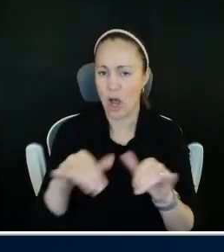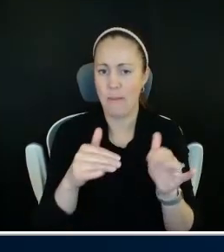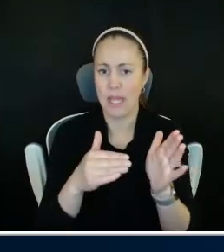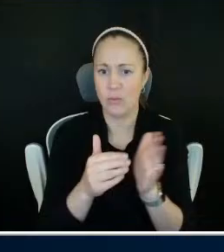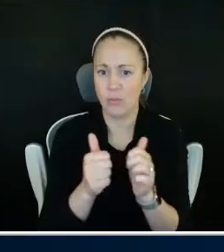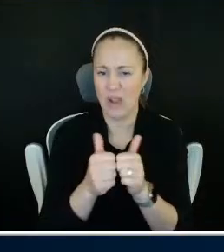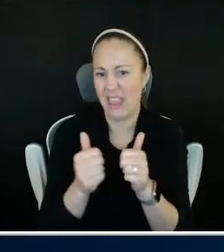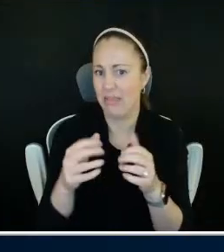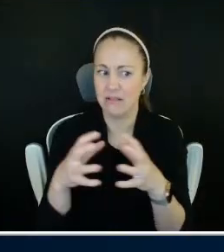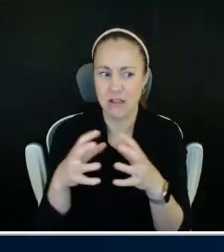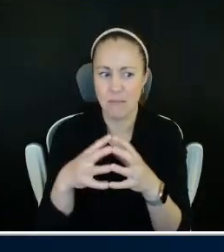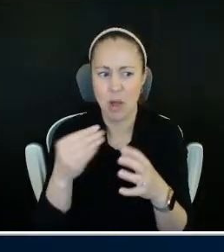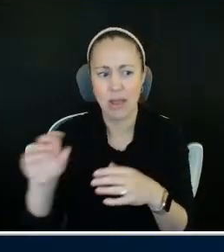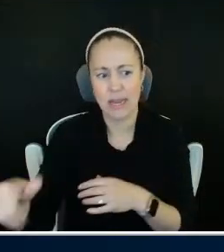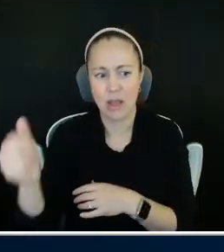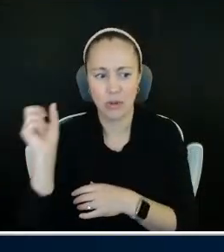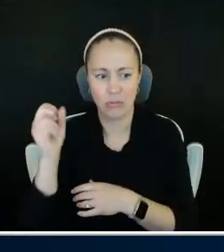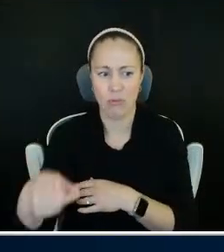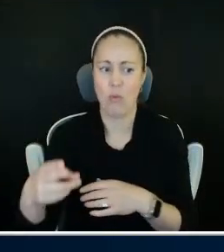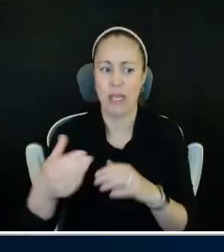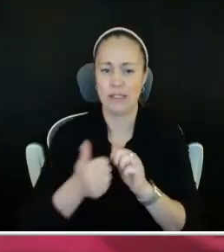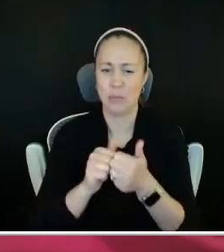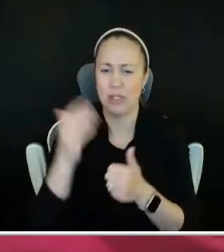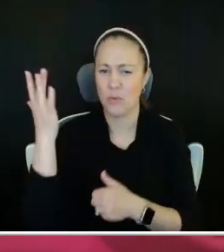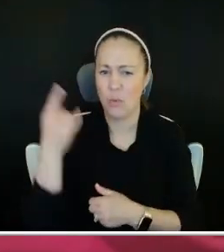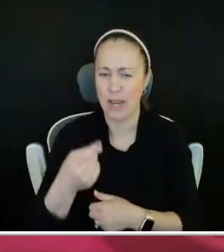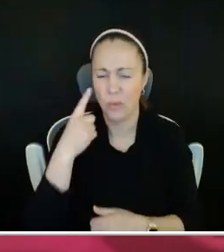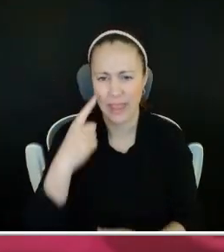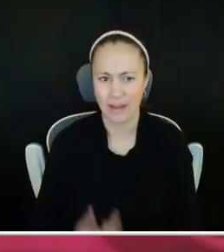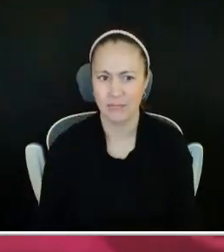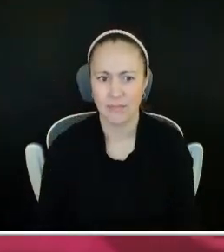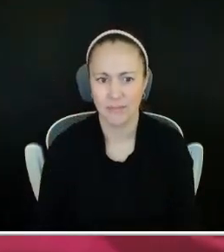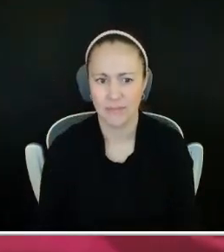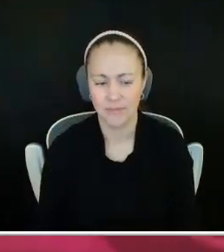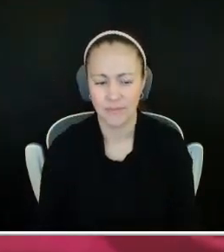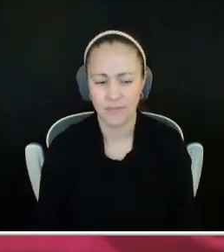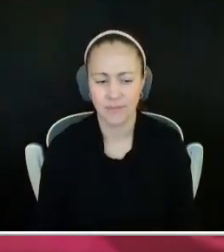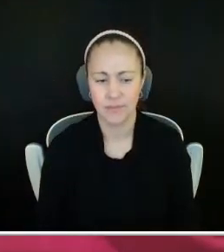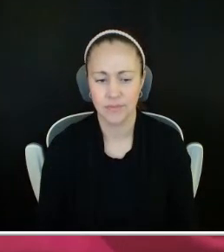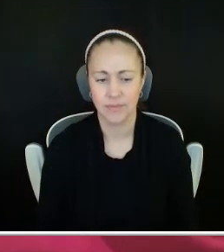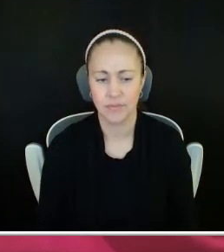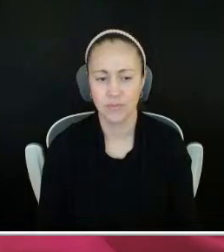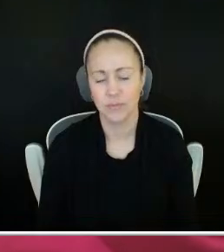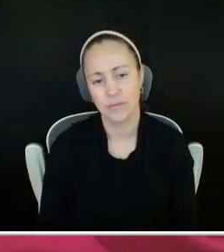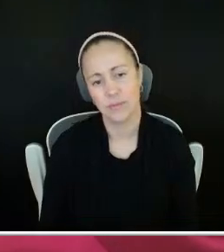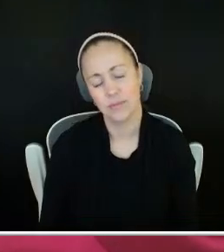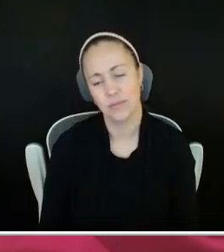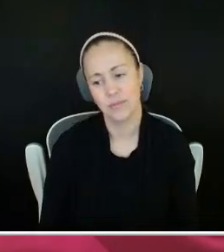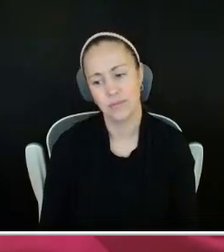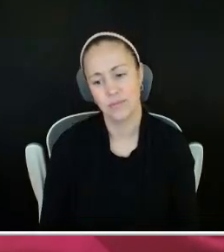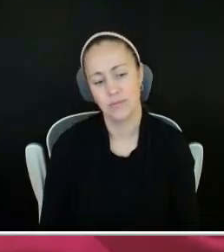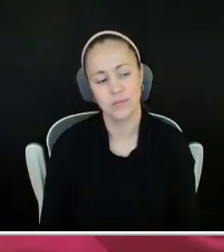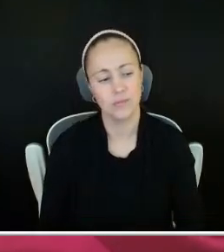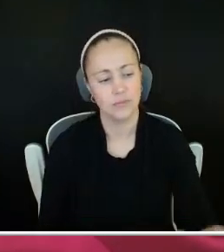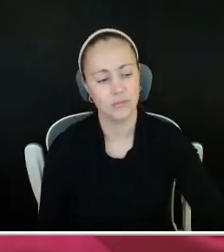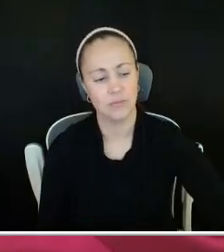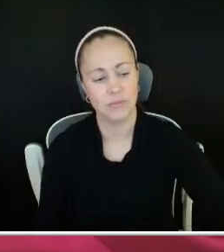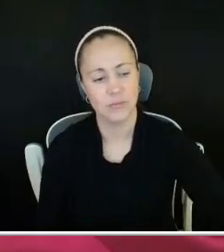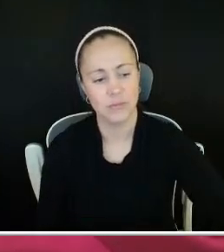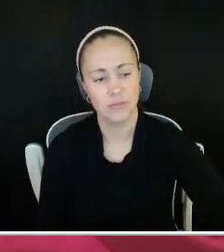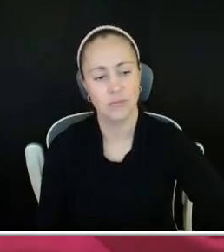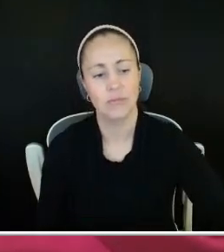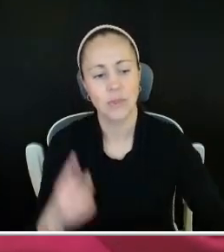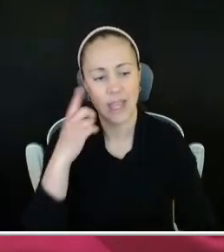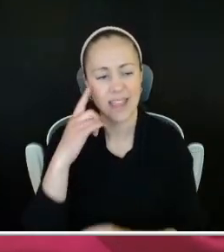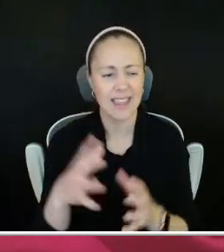Why do you think that is? I think a lot of it still comes back to